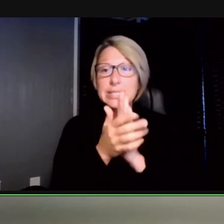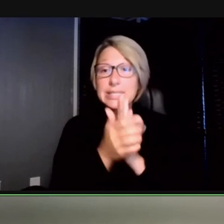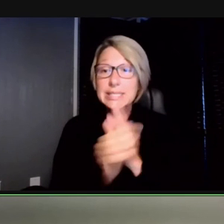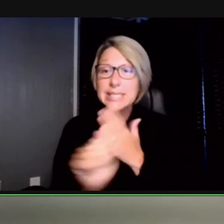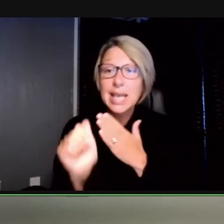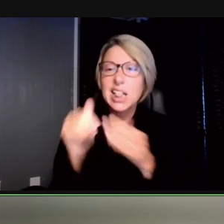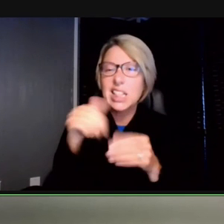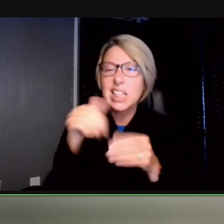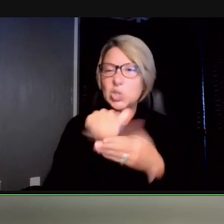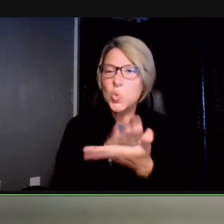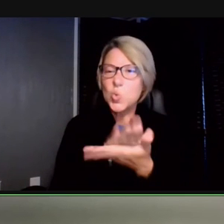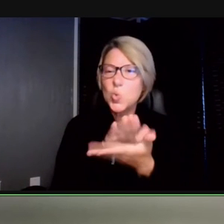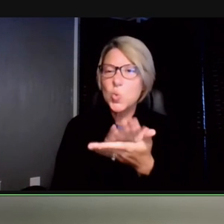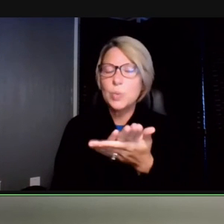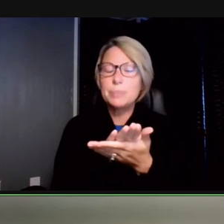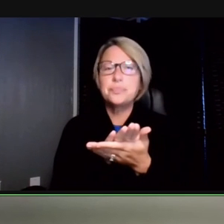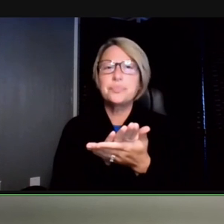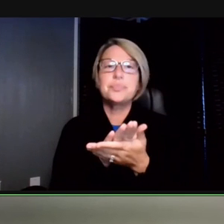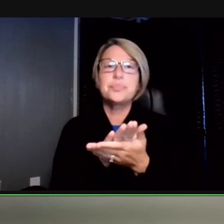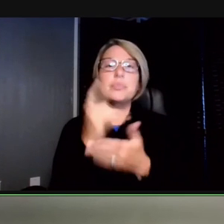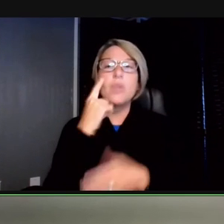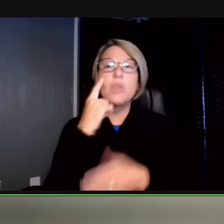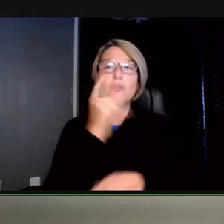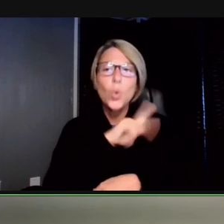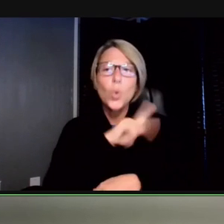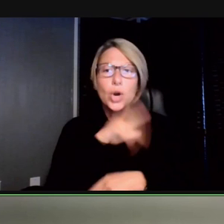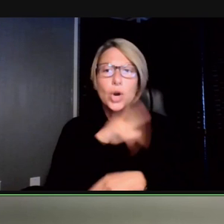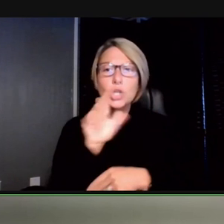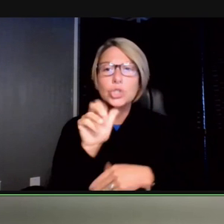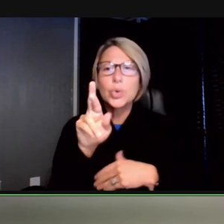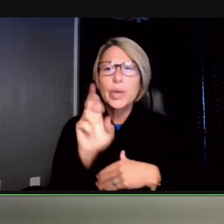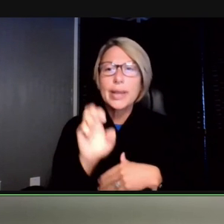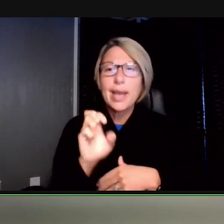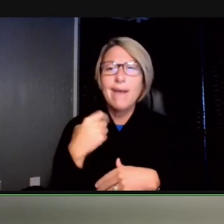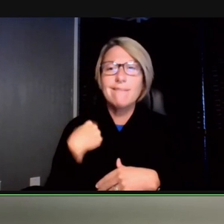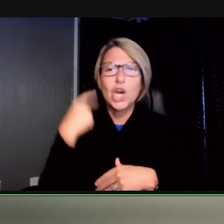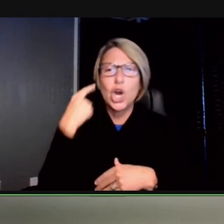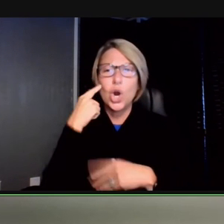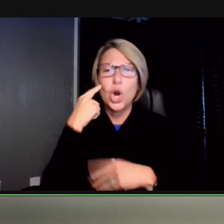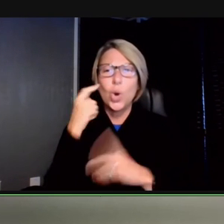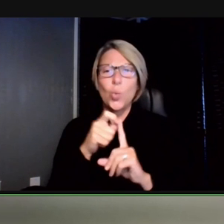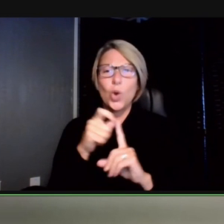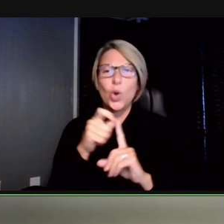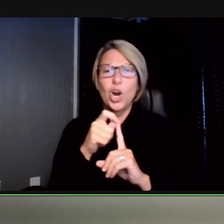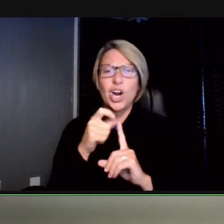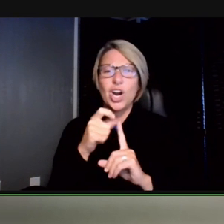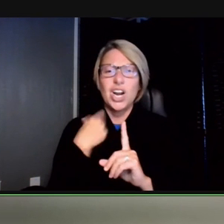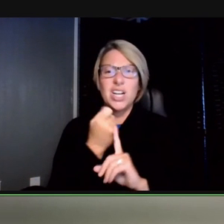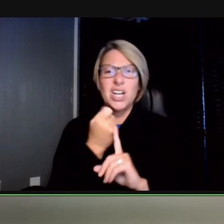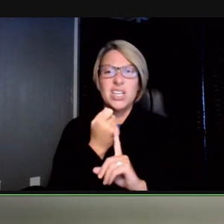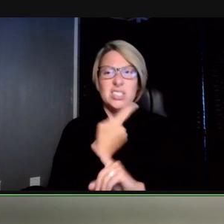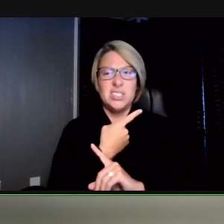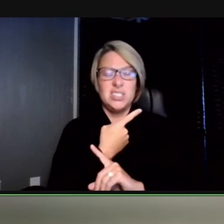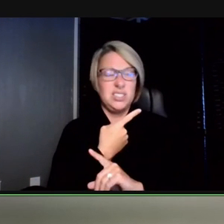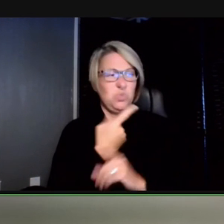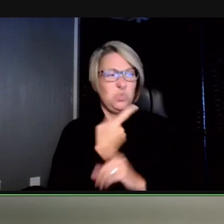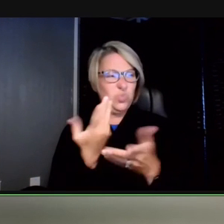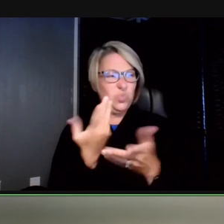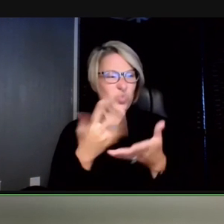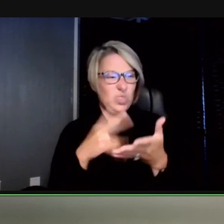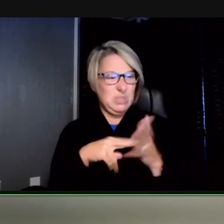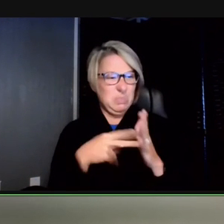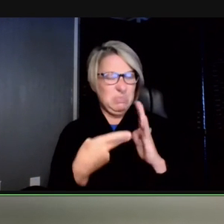school setting, to do some personal care, is that I have heard words that I do not know what it means. So the